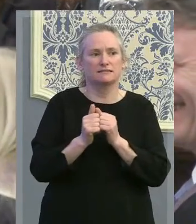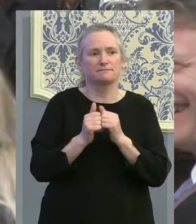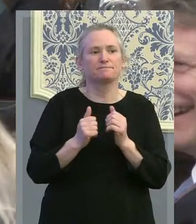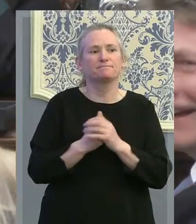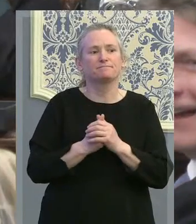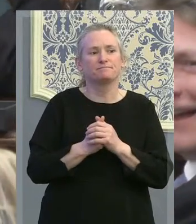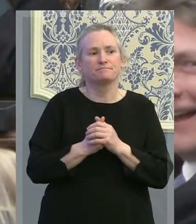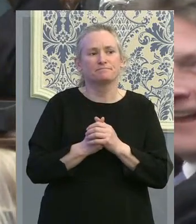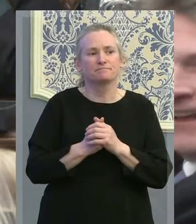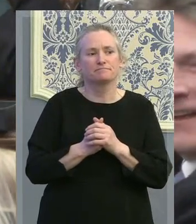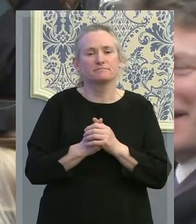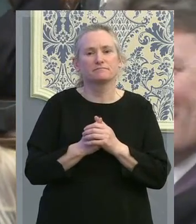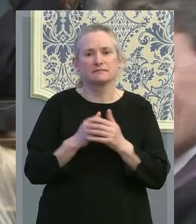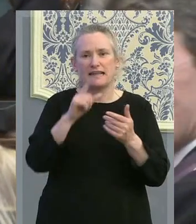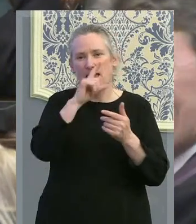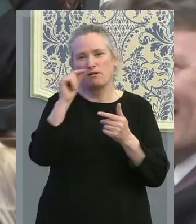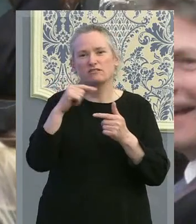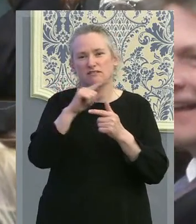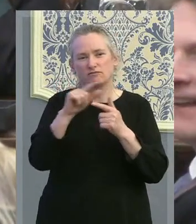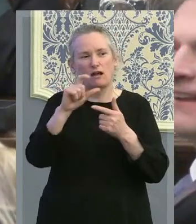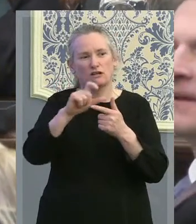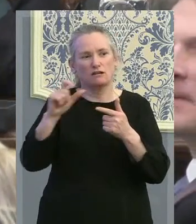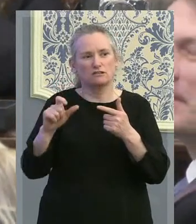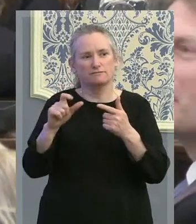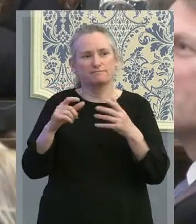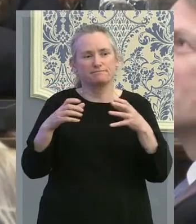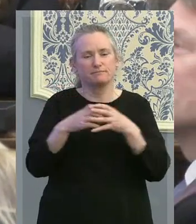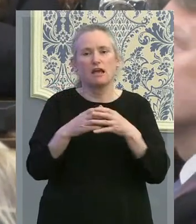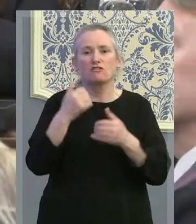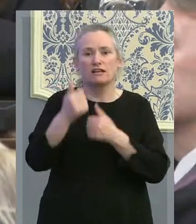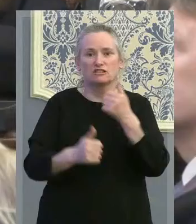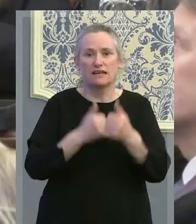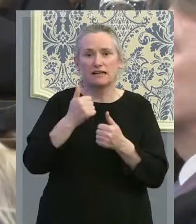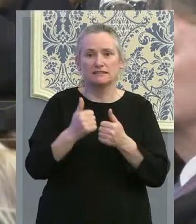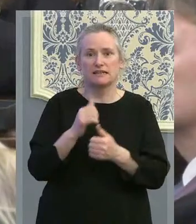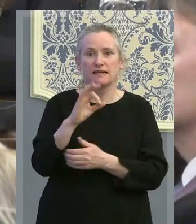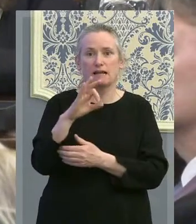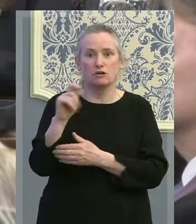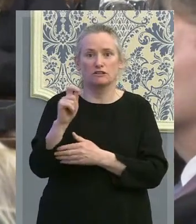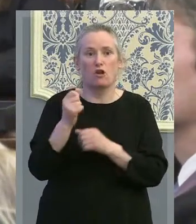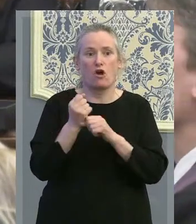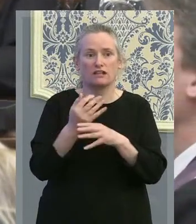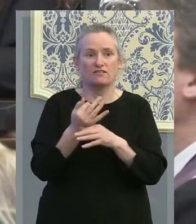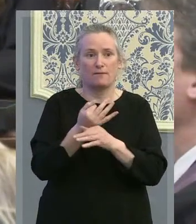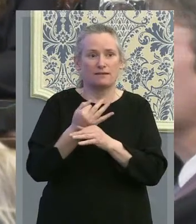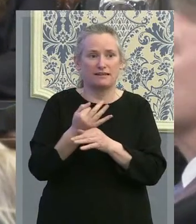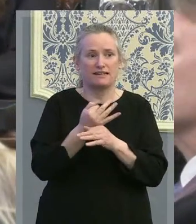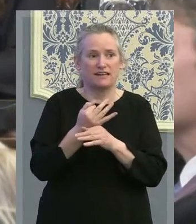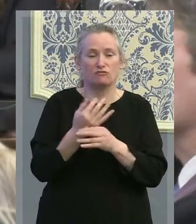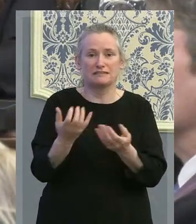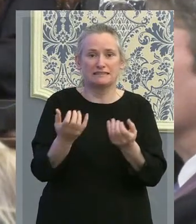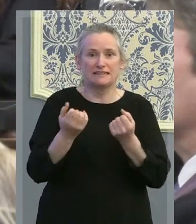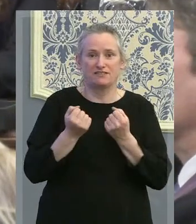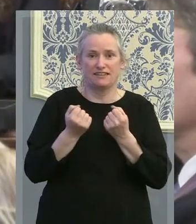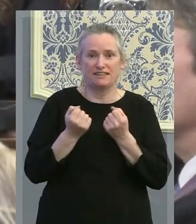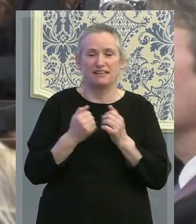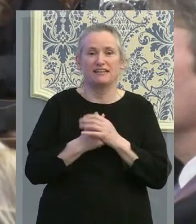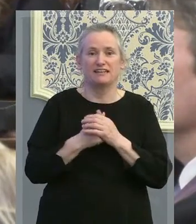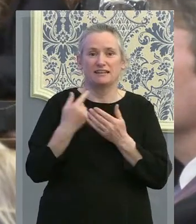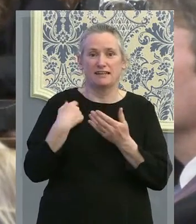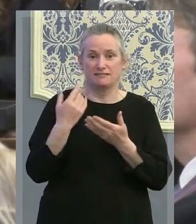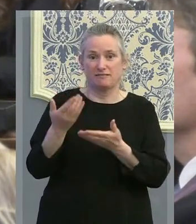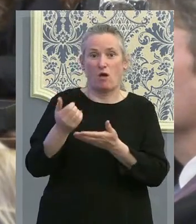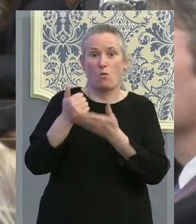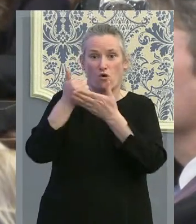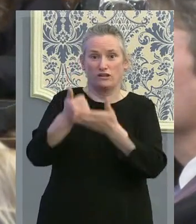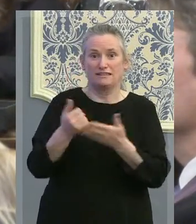Phelan, Councillor John Pratt and Councillor Gerard Barron, I want to congratulate Gilbert and all his family on receiving this accolade